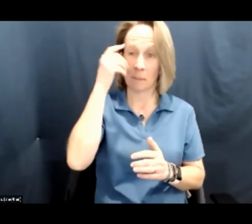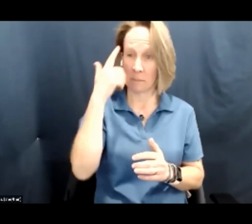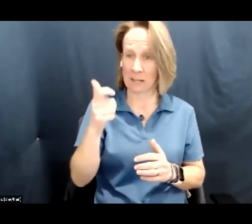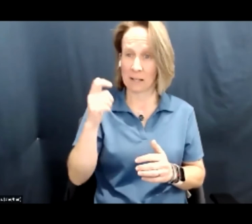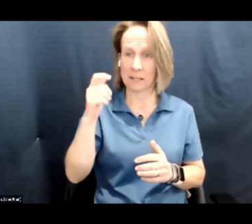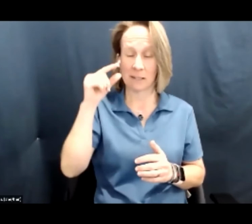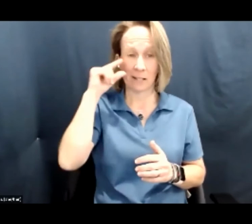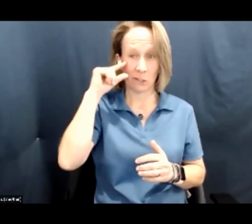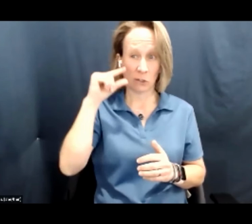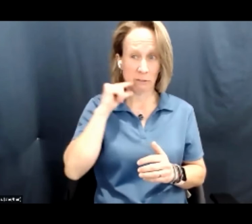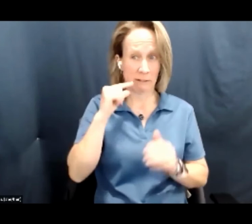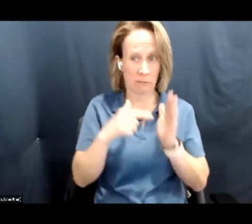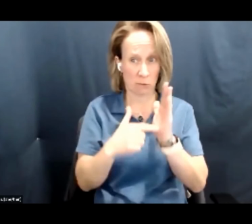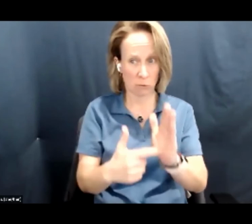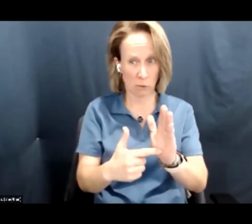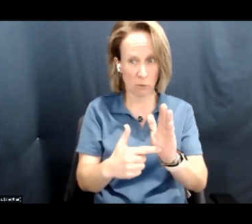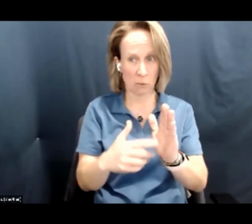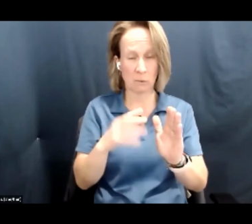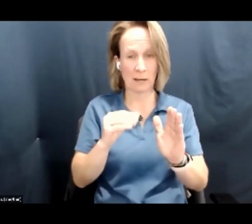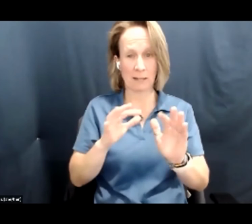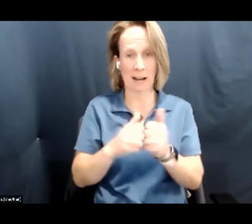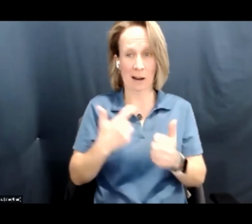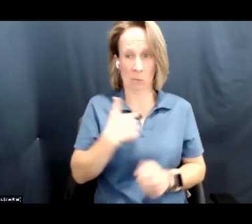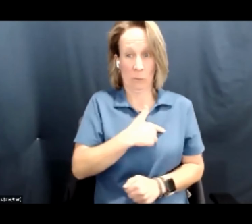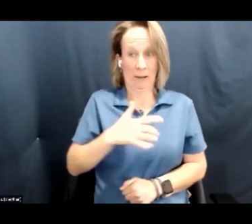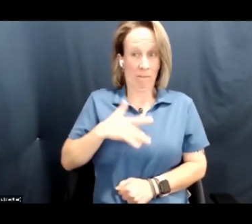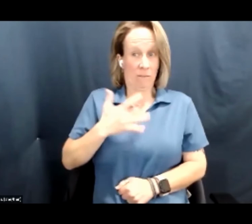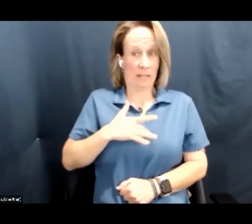are not the same thing.